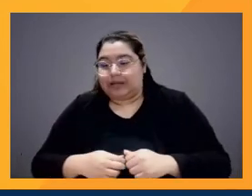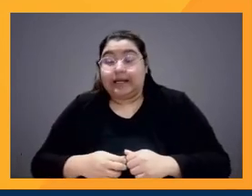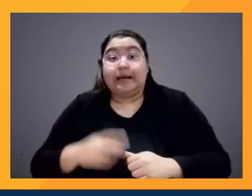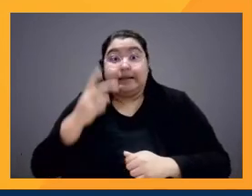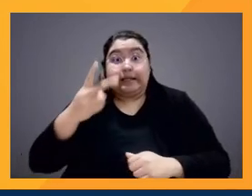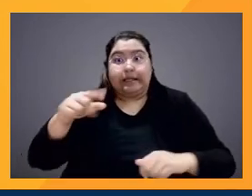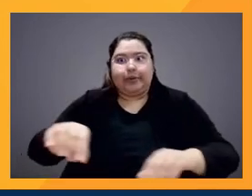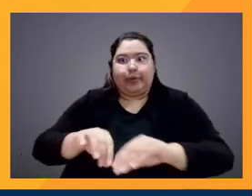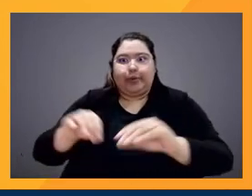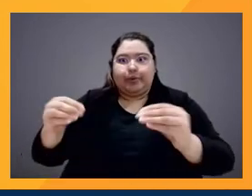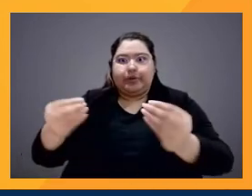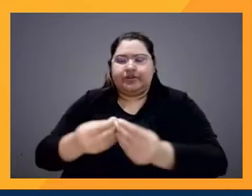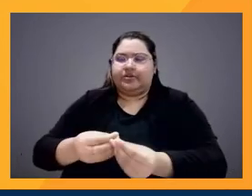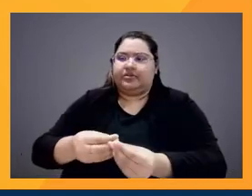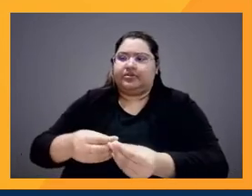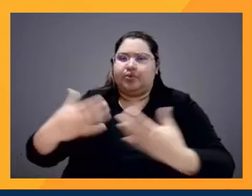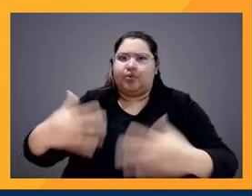conversation.